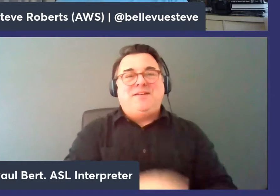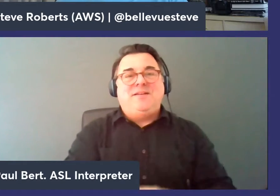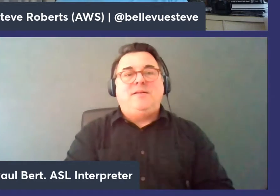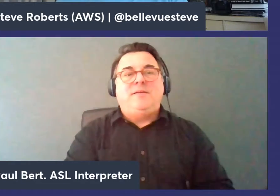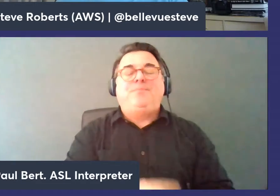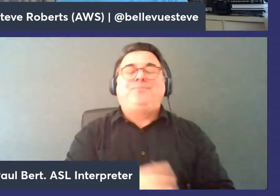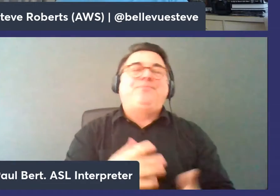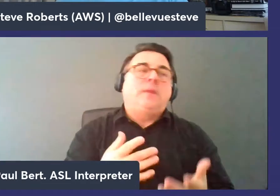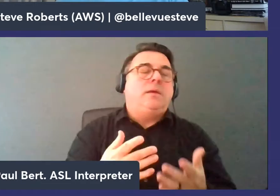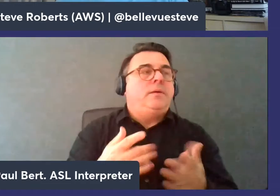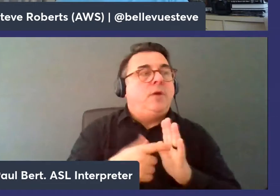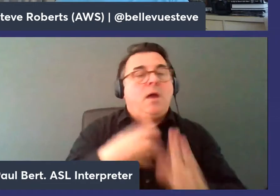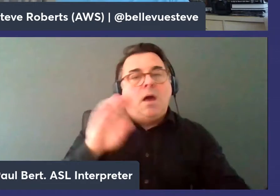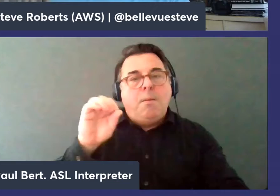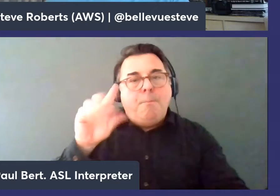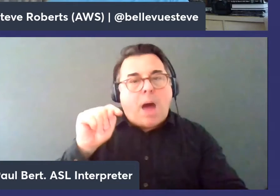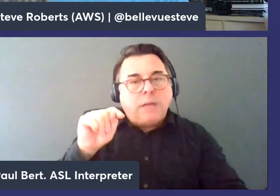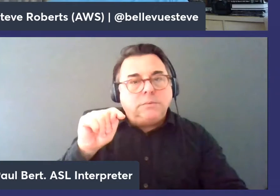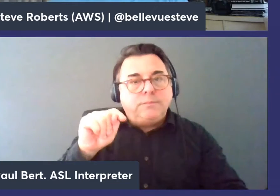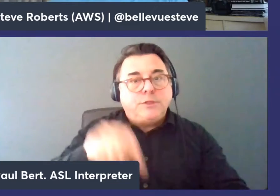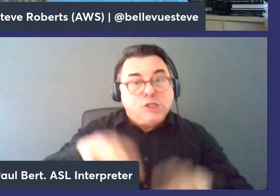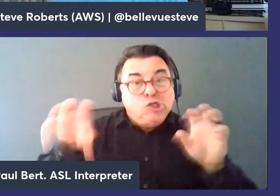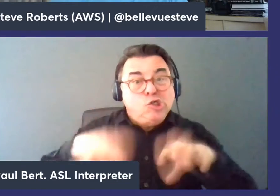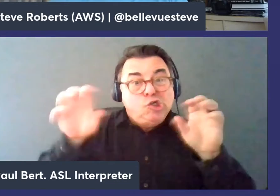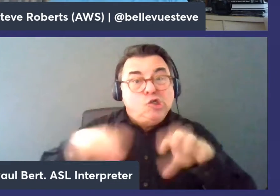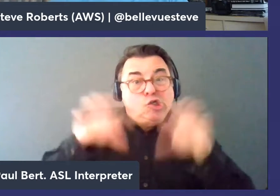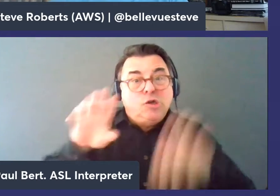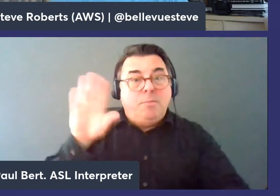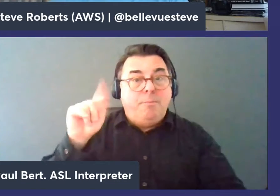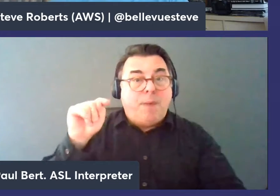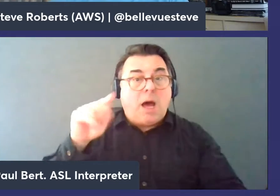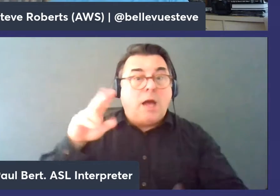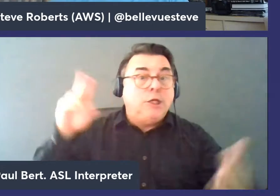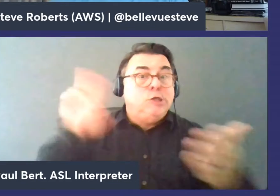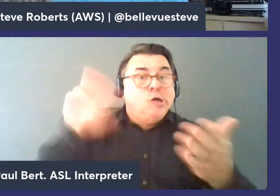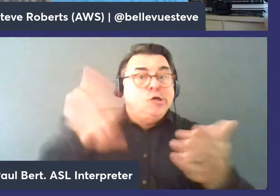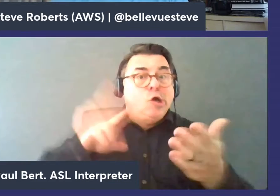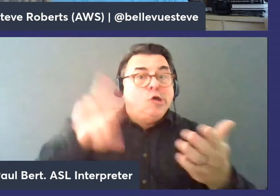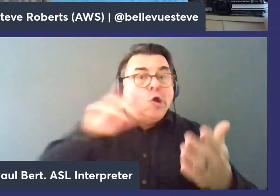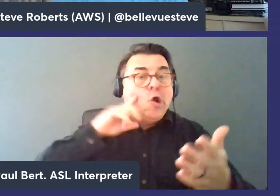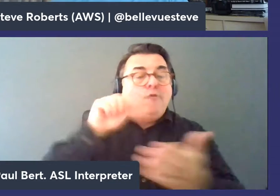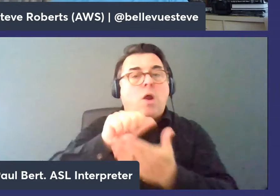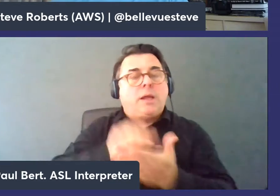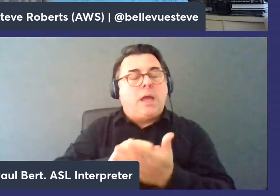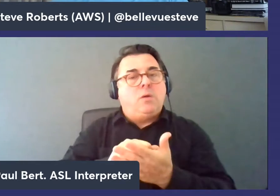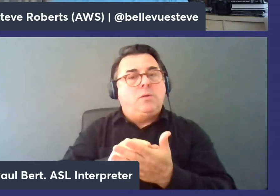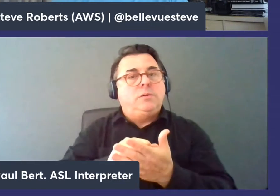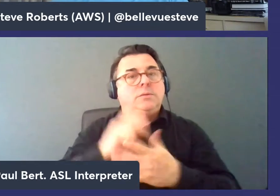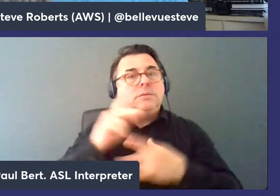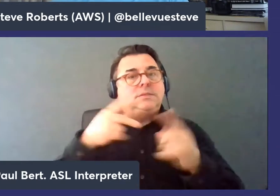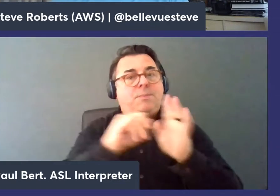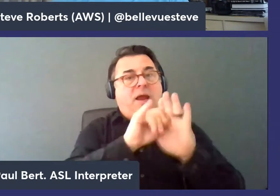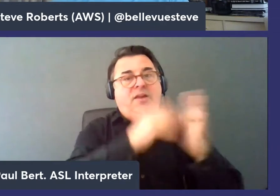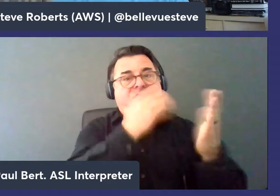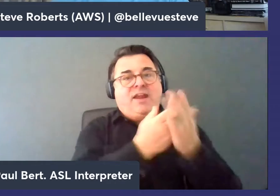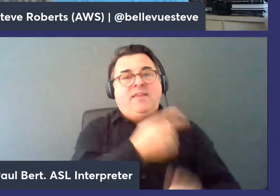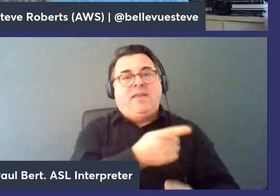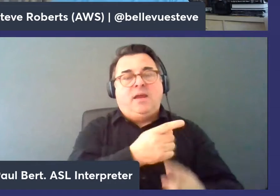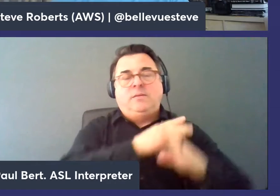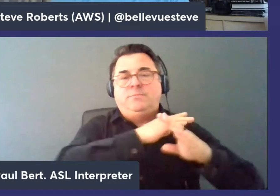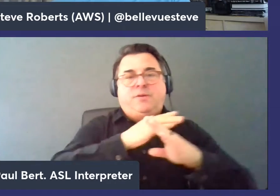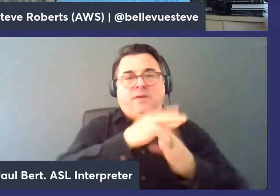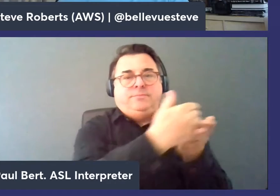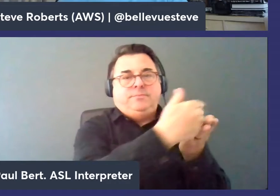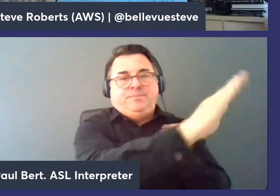bots and things like that, that kind of activity where we get bots registering for accounts and stuff, having some form of identity verification at the front door